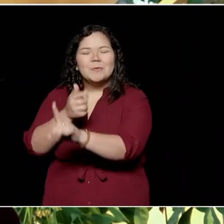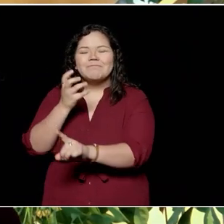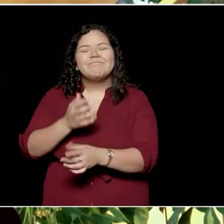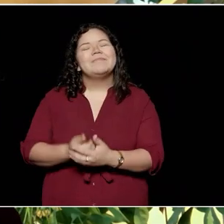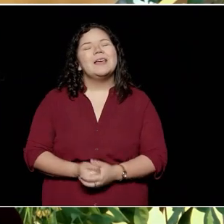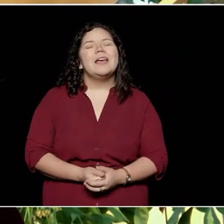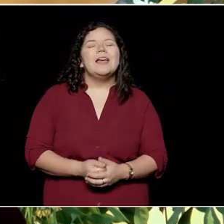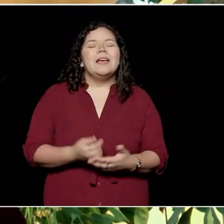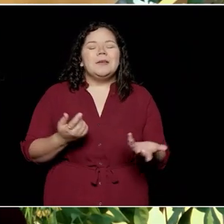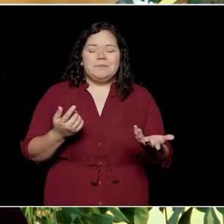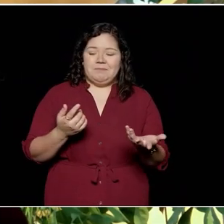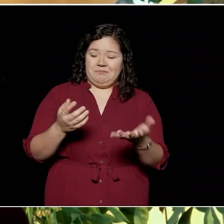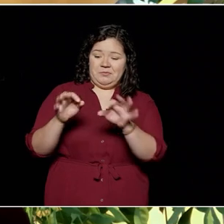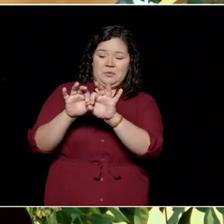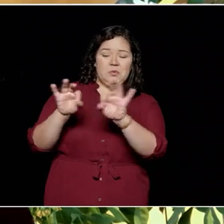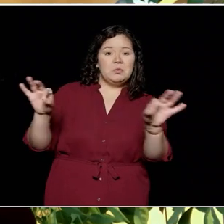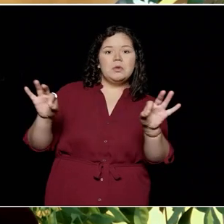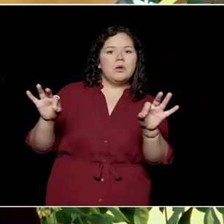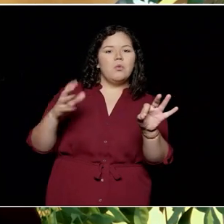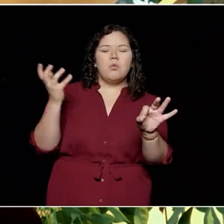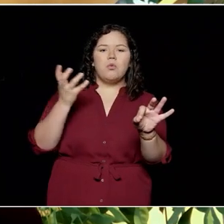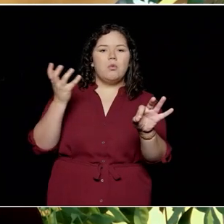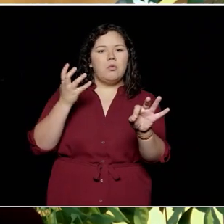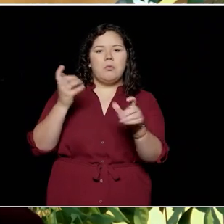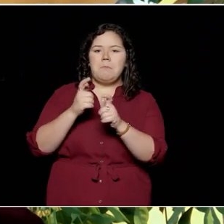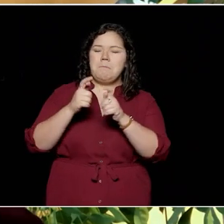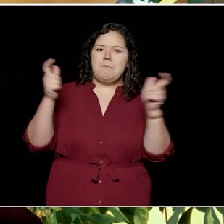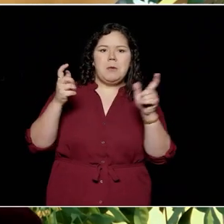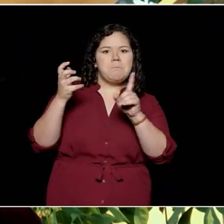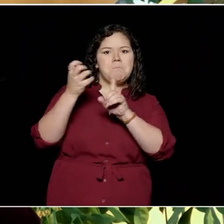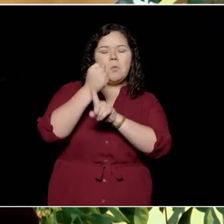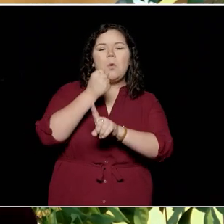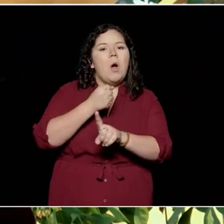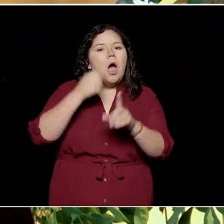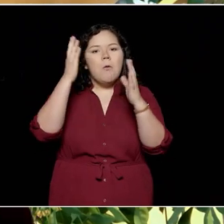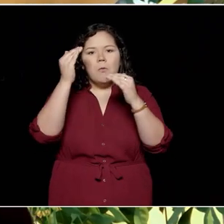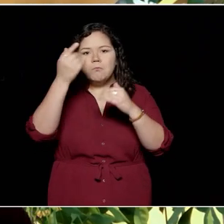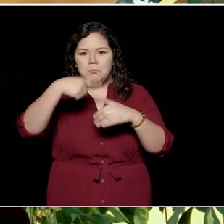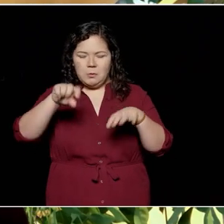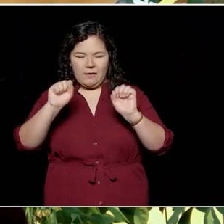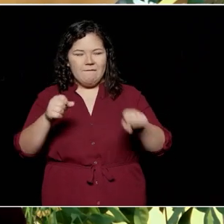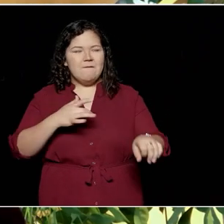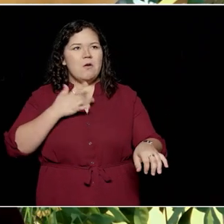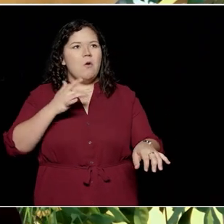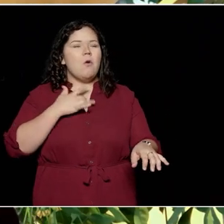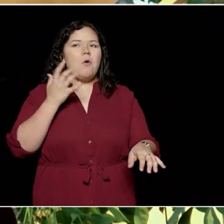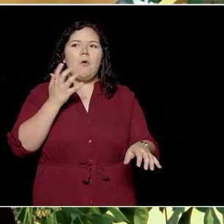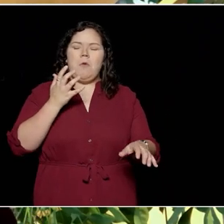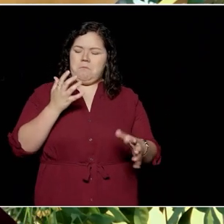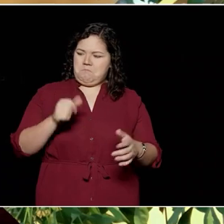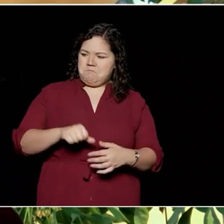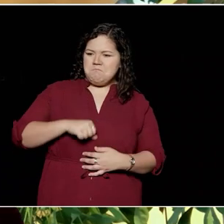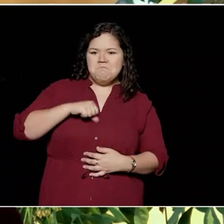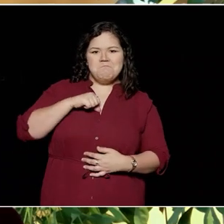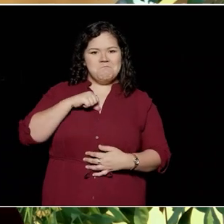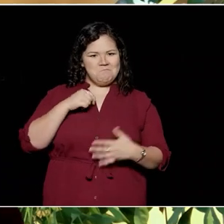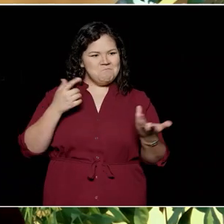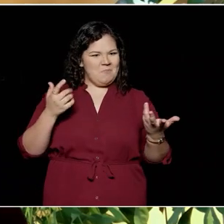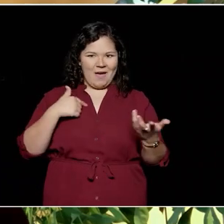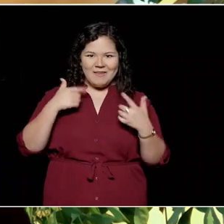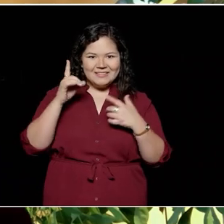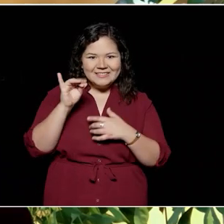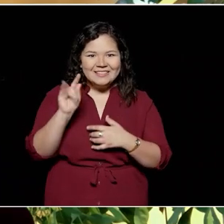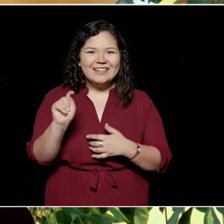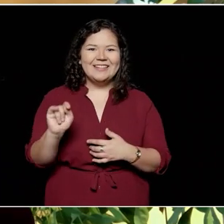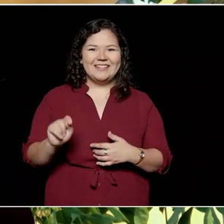you. A graduate degree is a significant accomplishment, and I hope you each can feel a great sense of